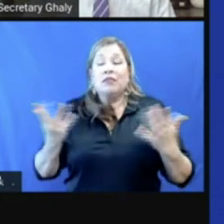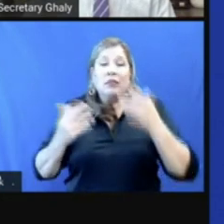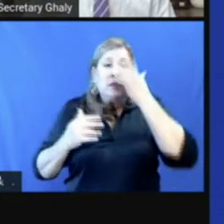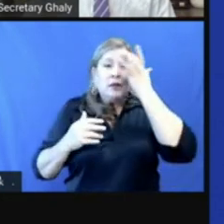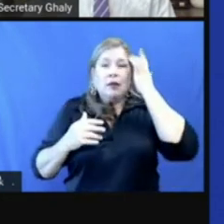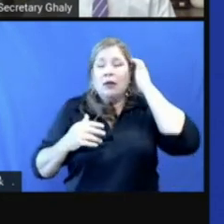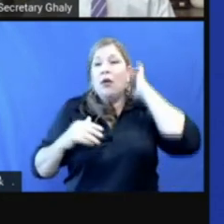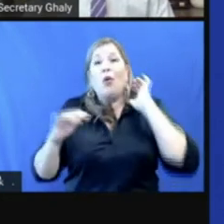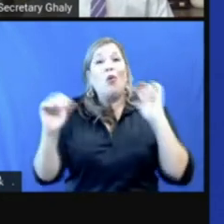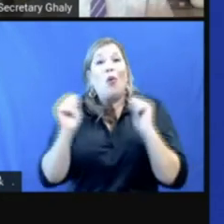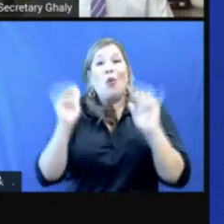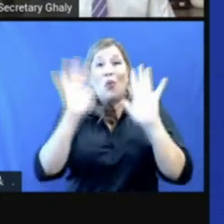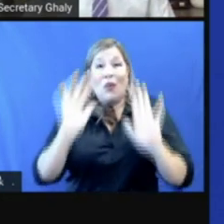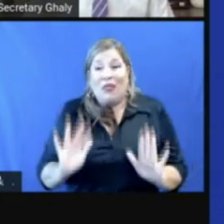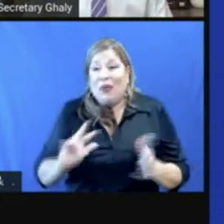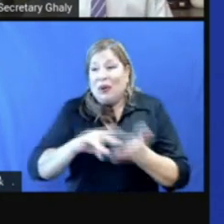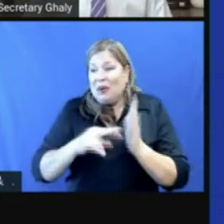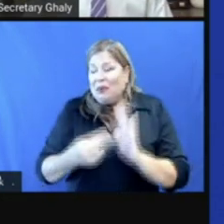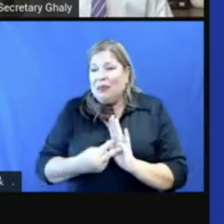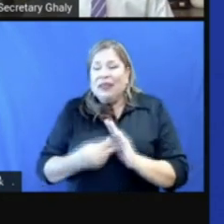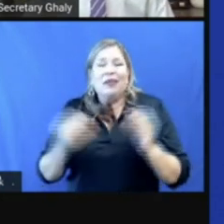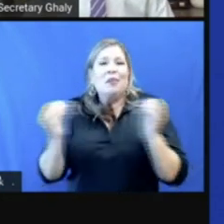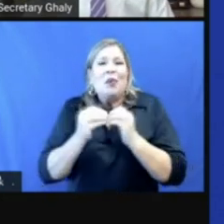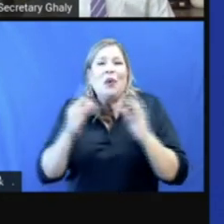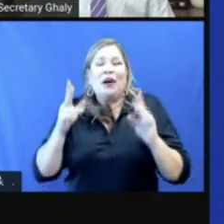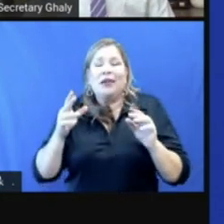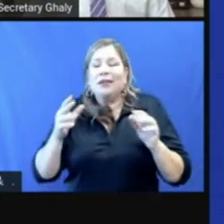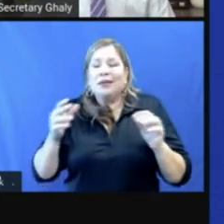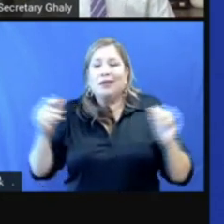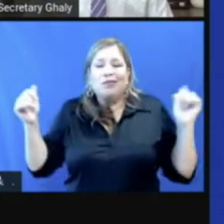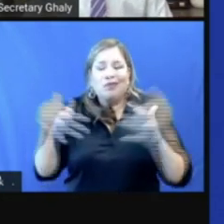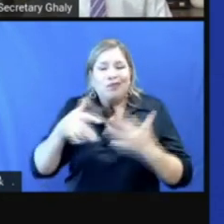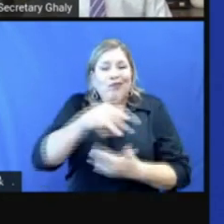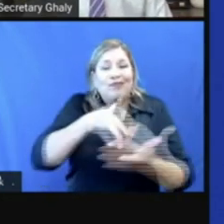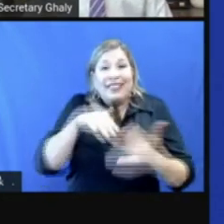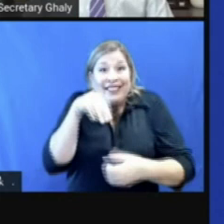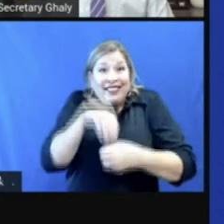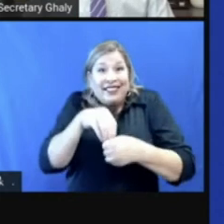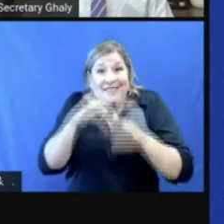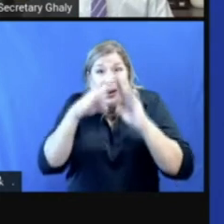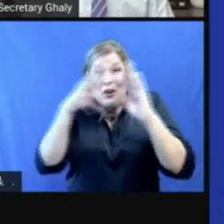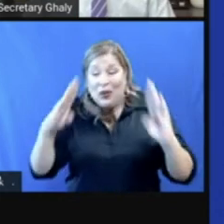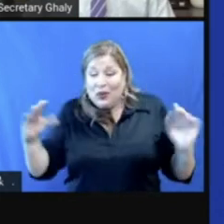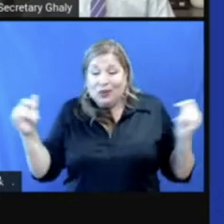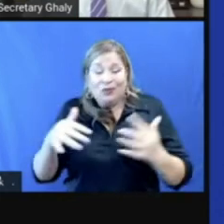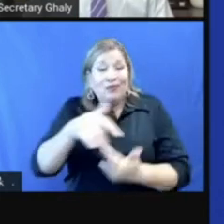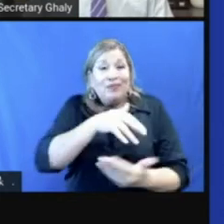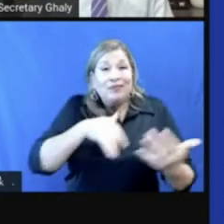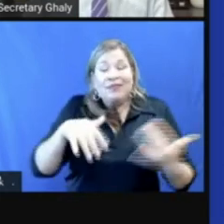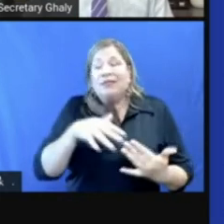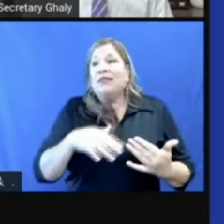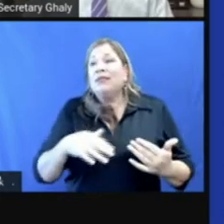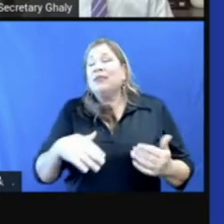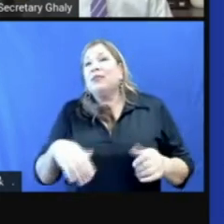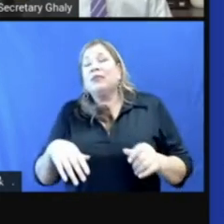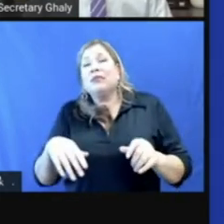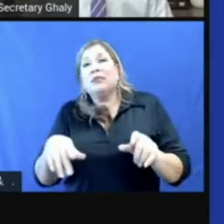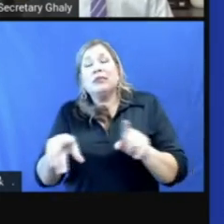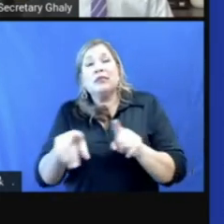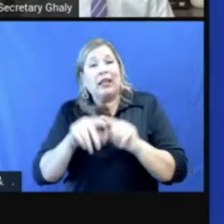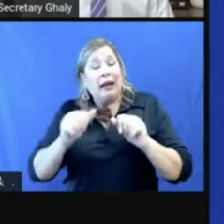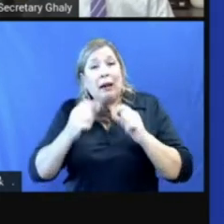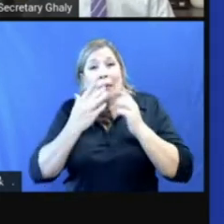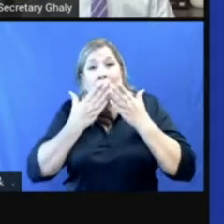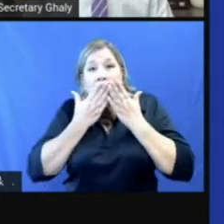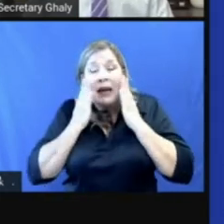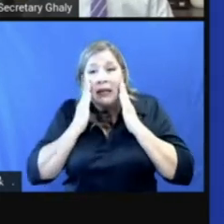with more opening, not just of places indoors and places where you can mask, but places that are indoors